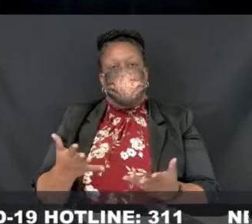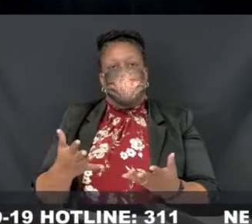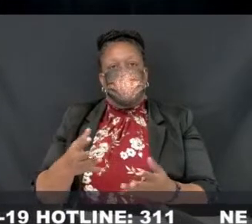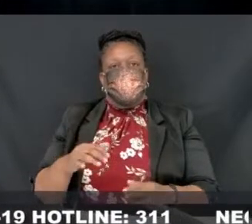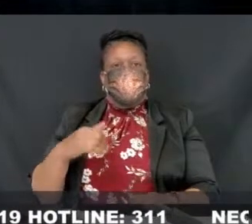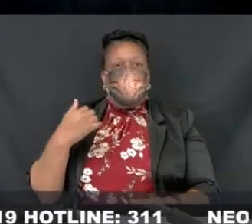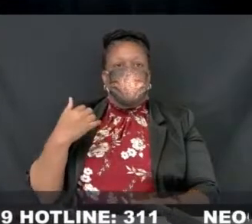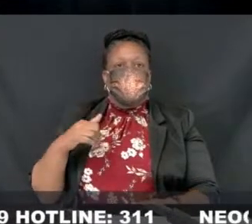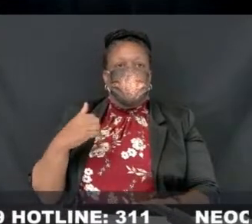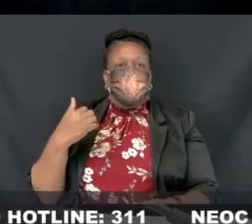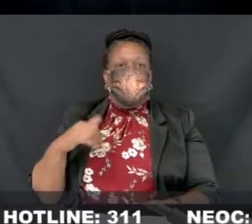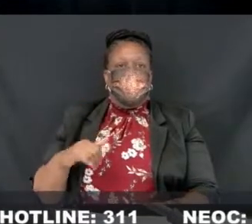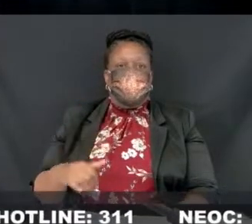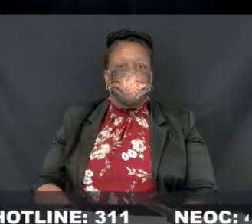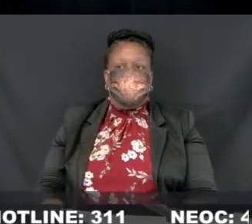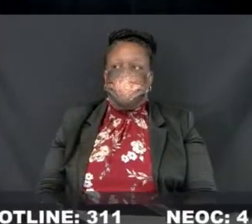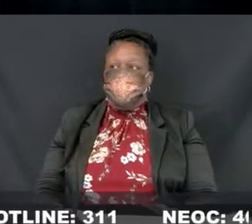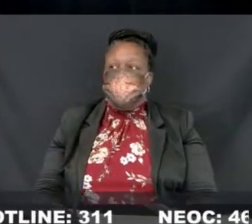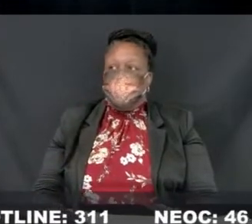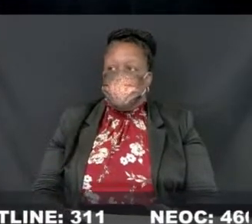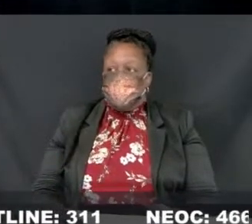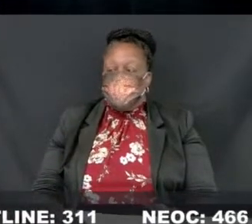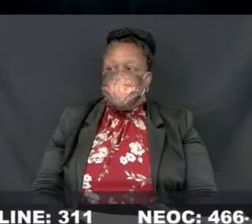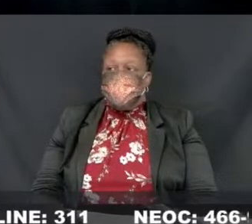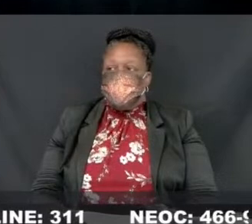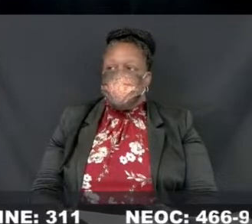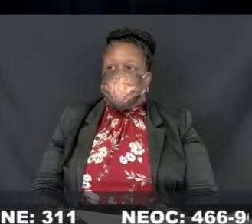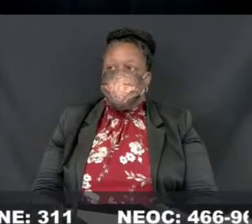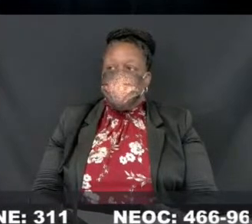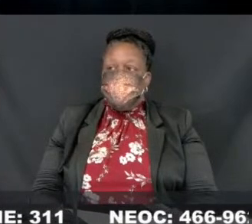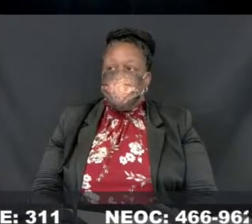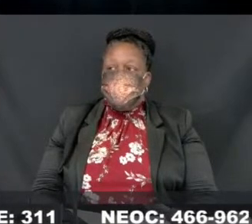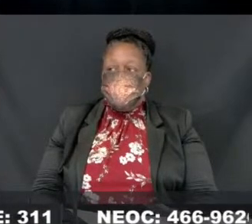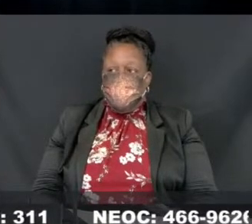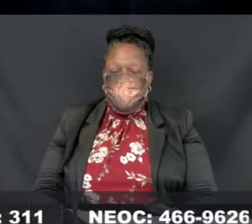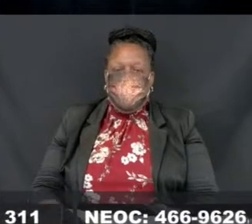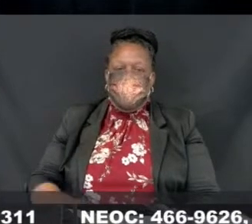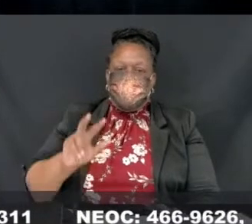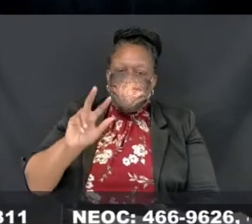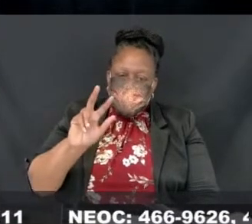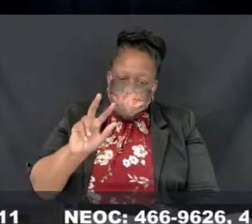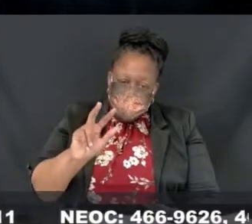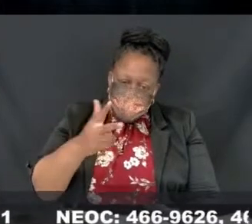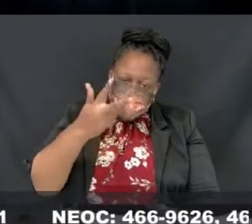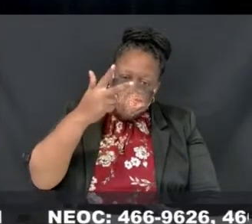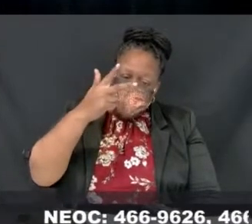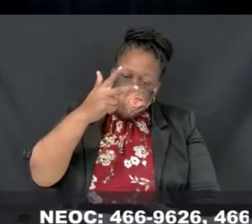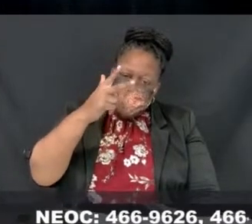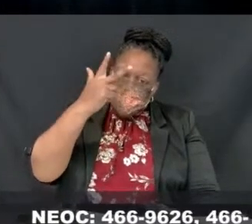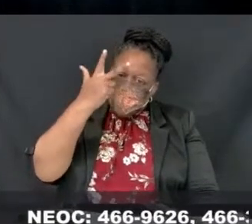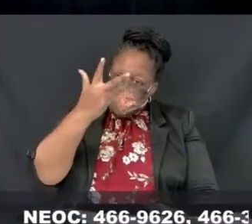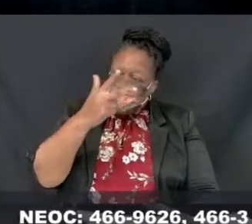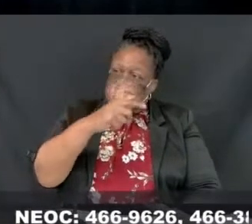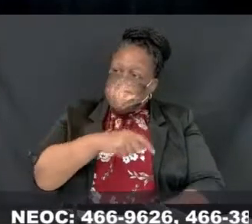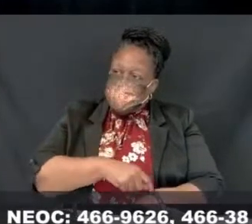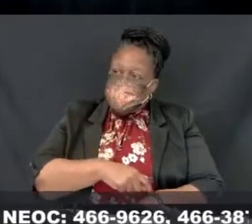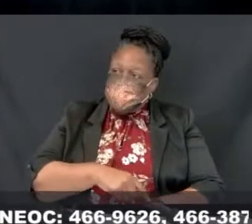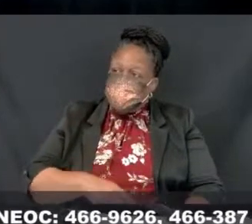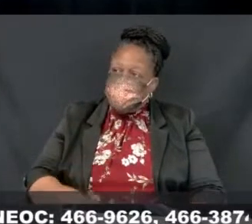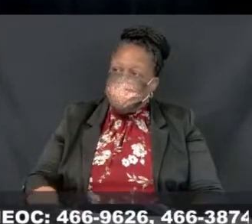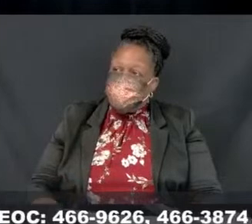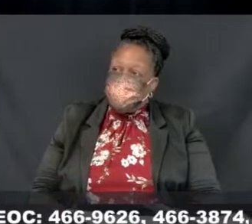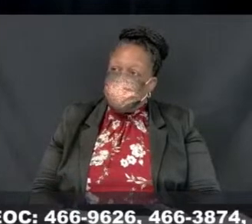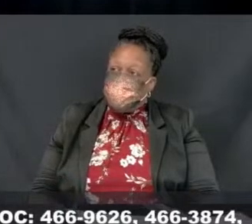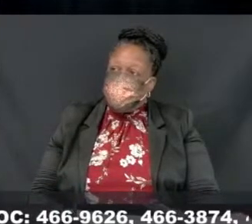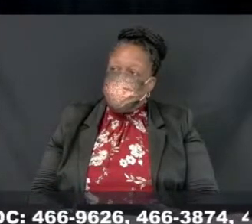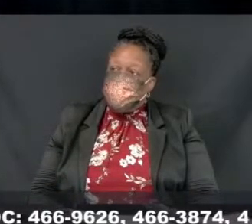Then what we decided to do, say, hey, listen, we help you. We have fought 3 major waves. You went and you had your Juve,